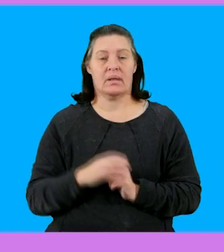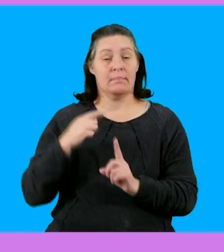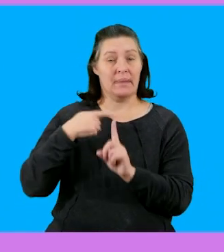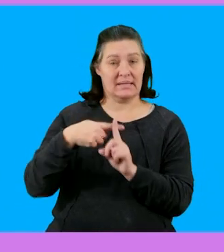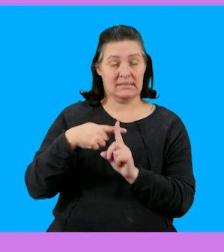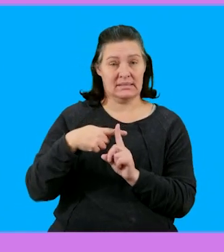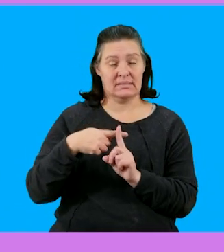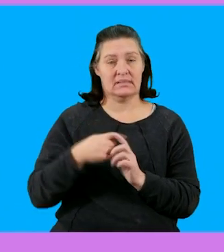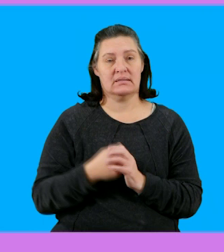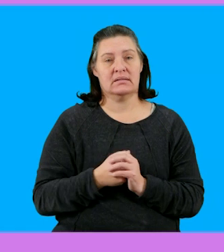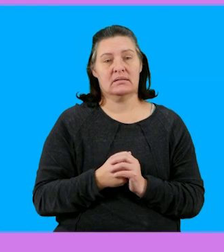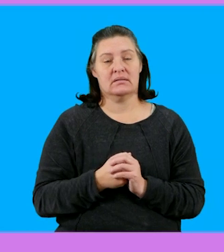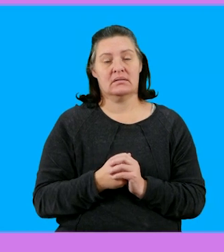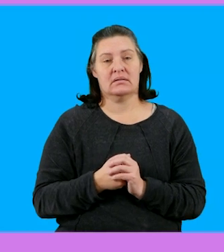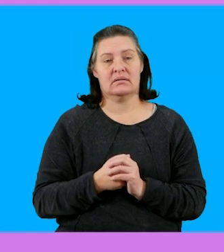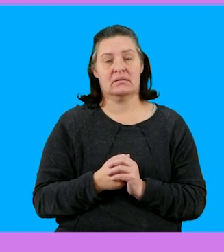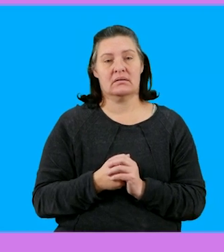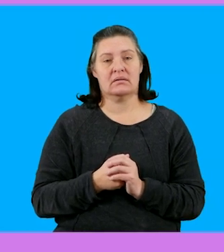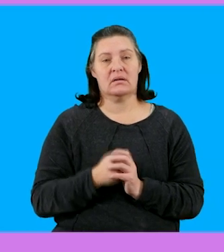right? Plus